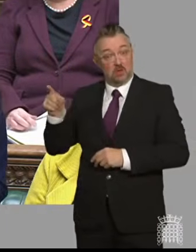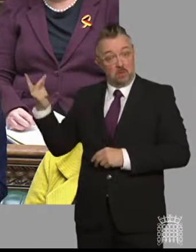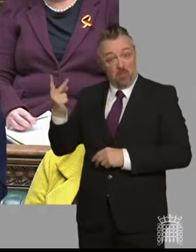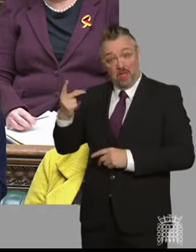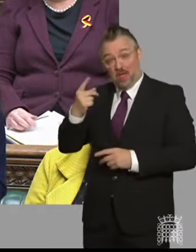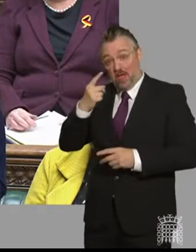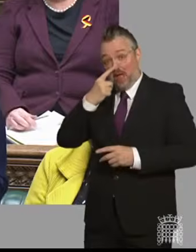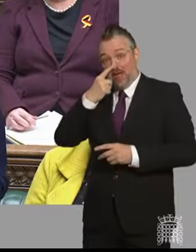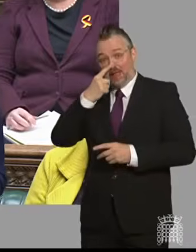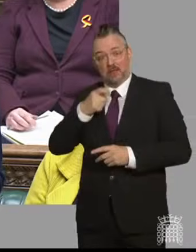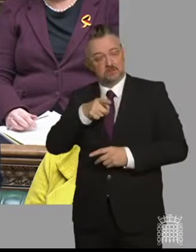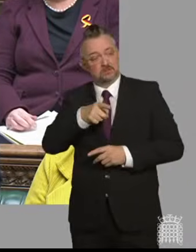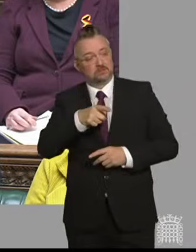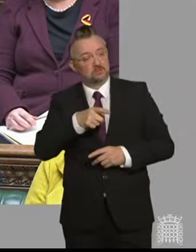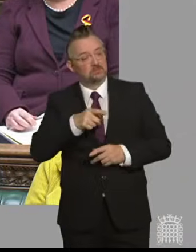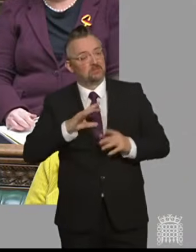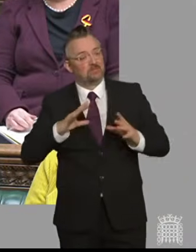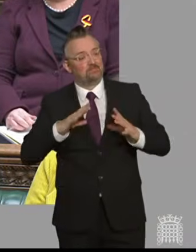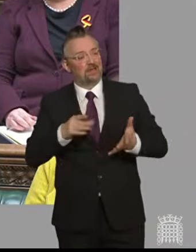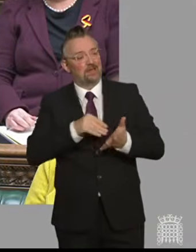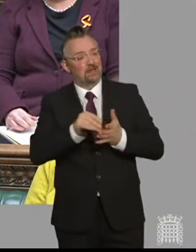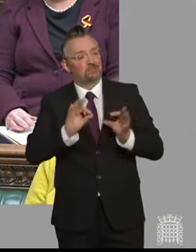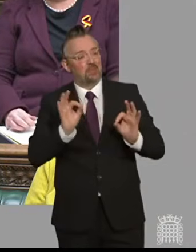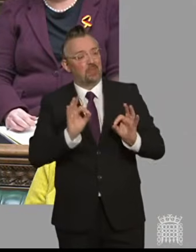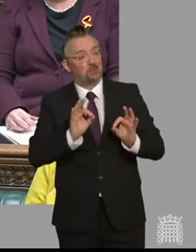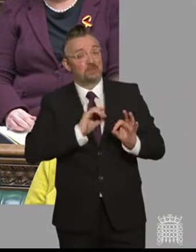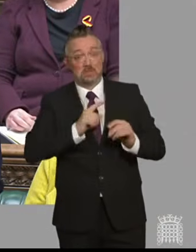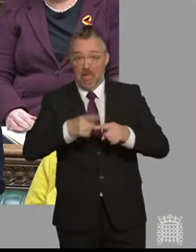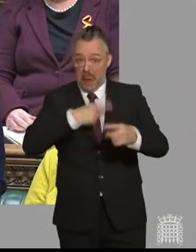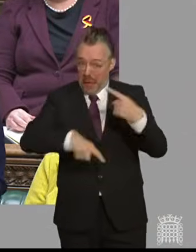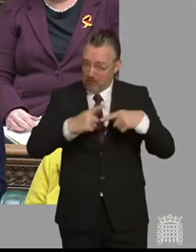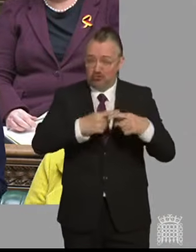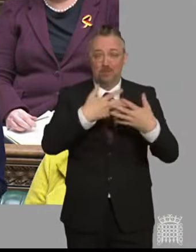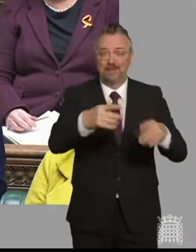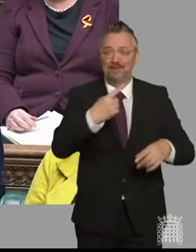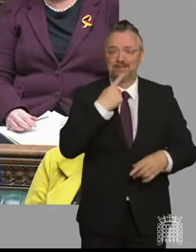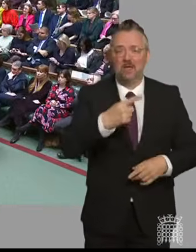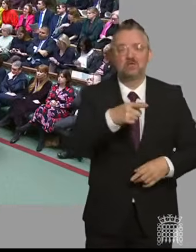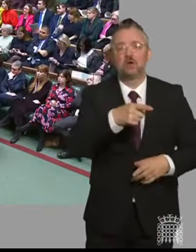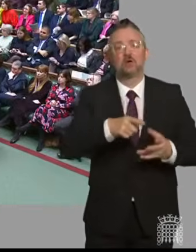about last year, or is this another example of a broken Tory promise?